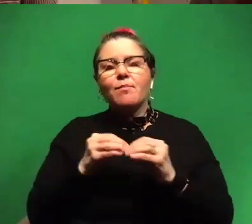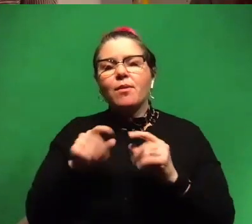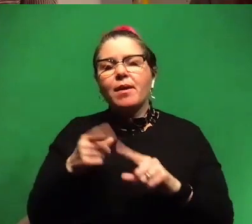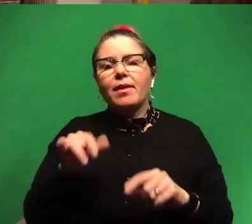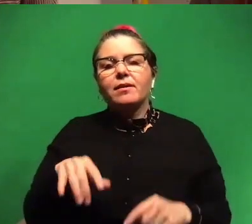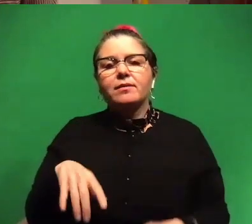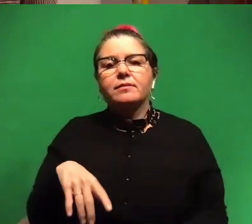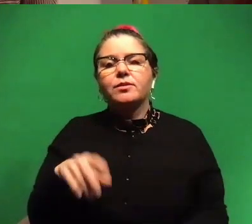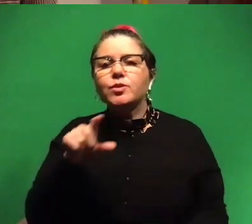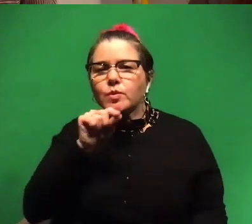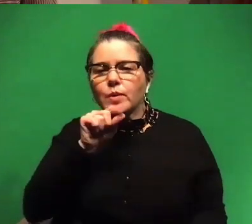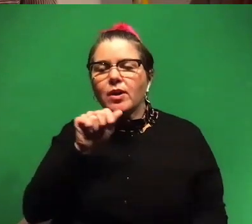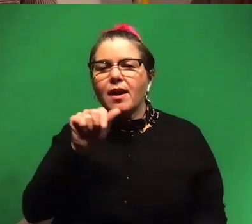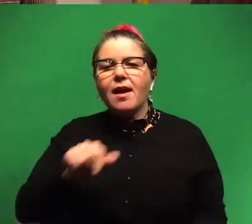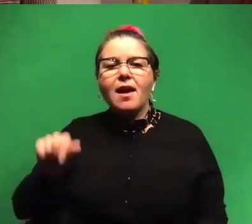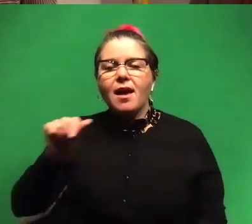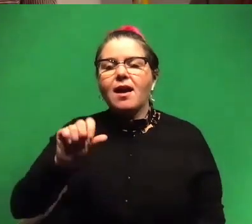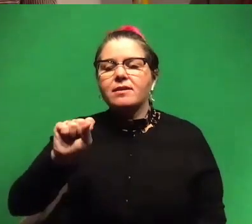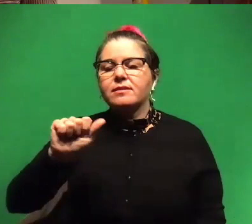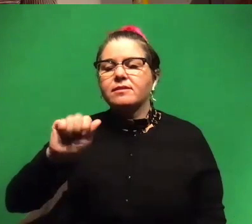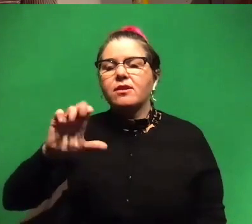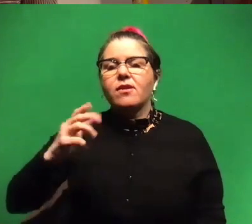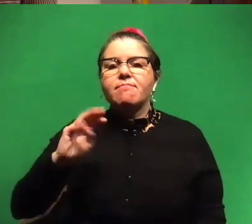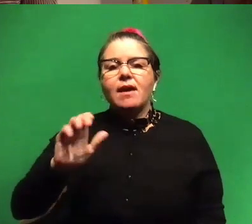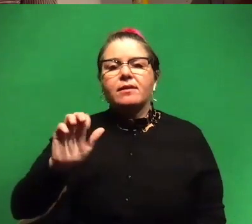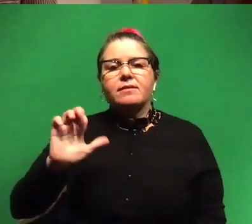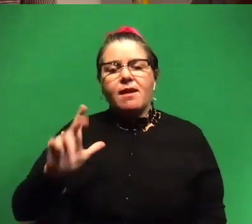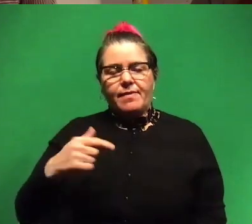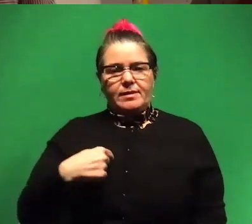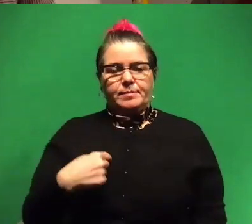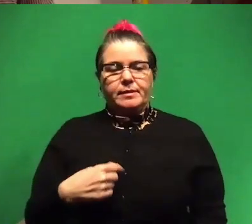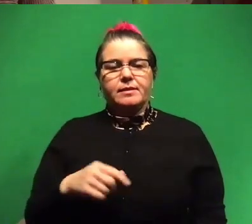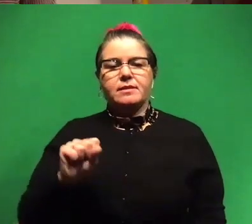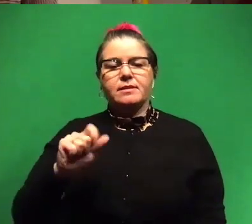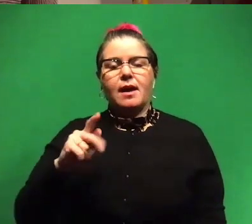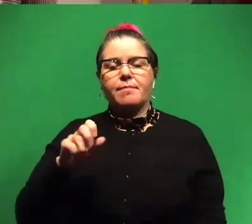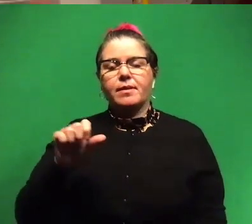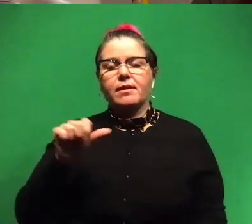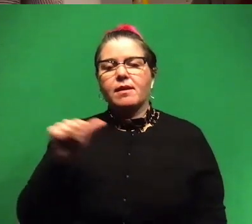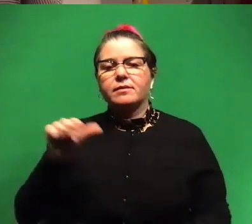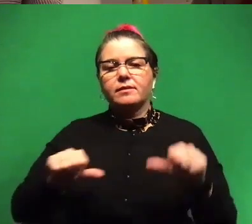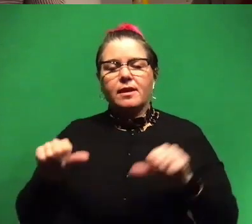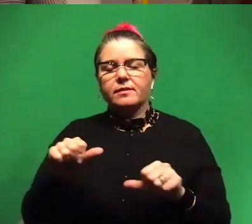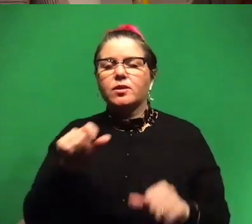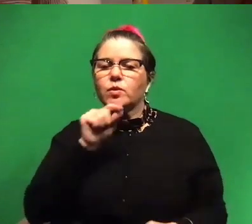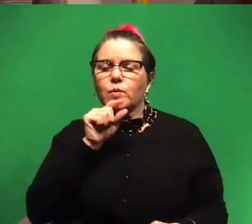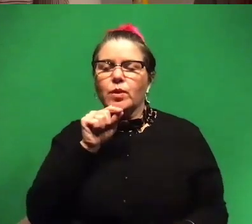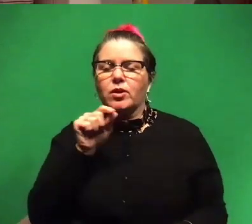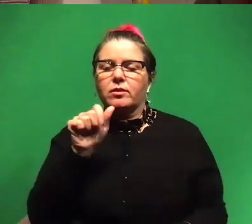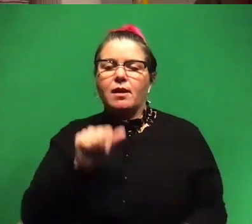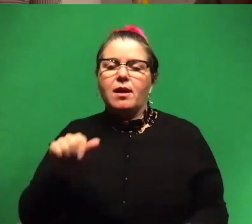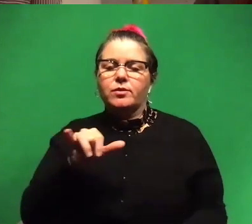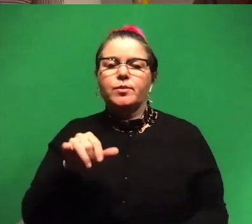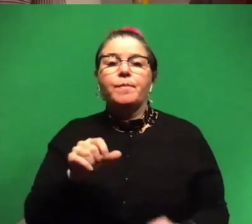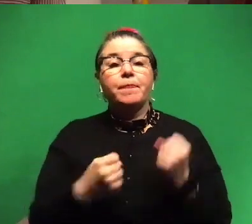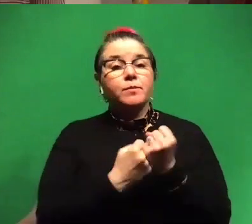on Twitter at Sarah McAttack, that's me, and Skype Scientist is our Twitter handle there. You can support